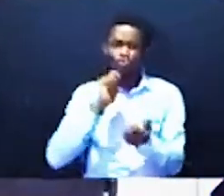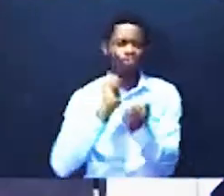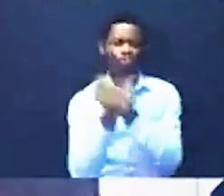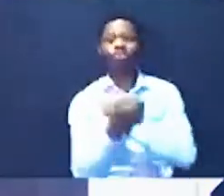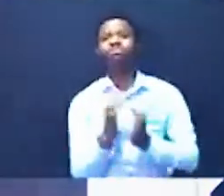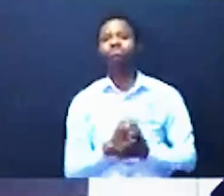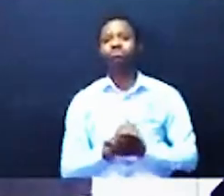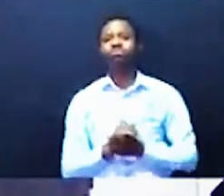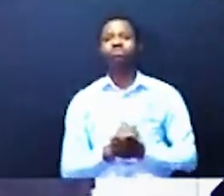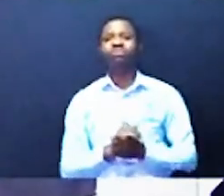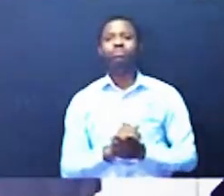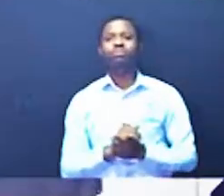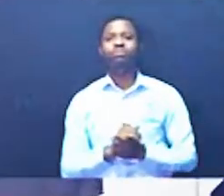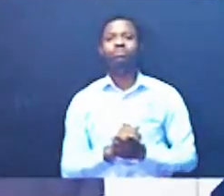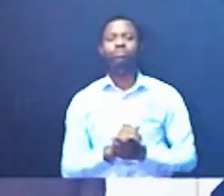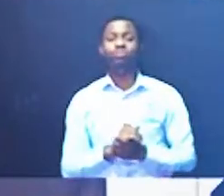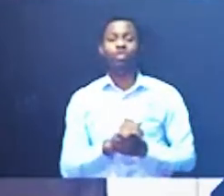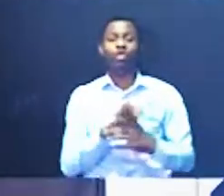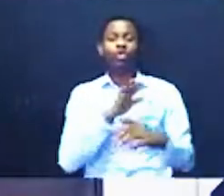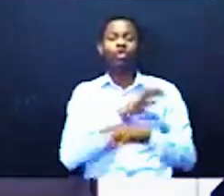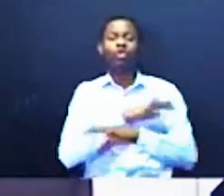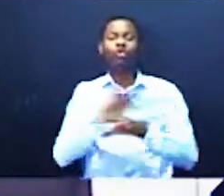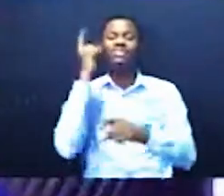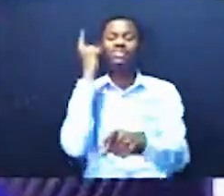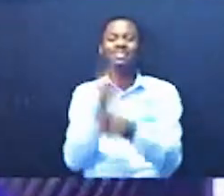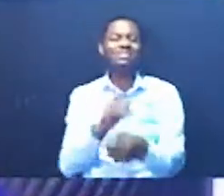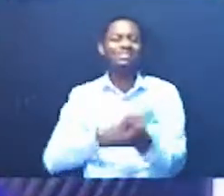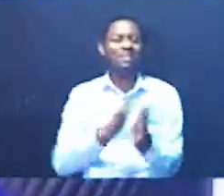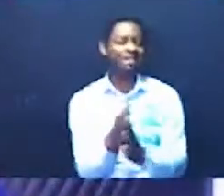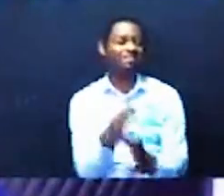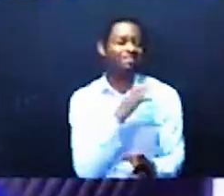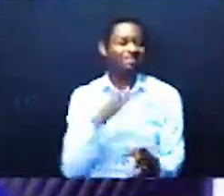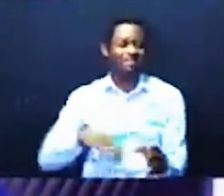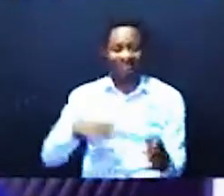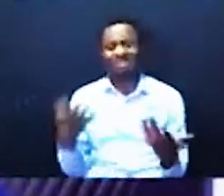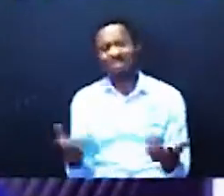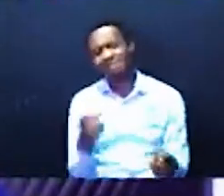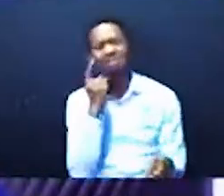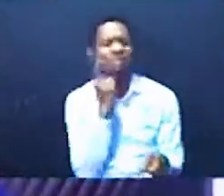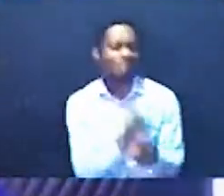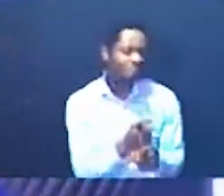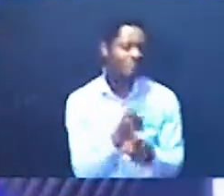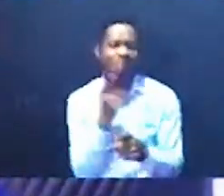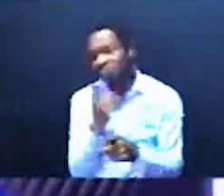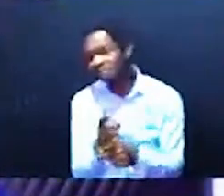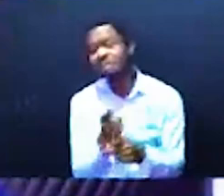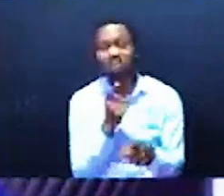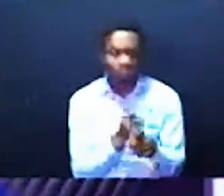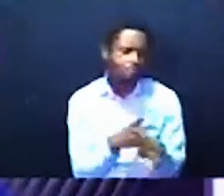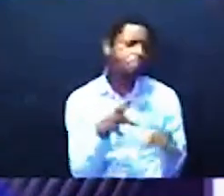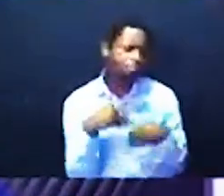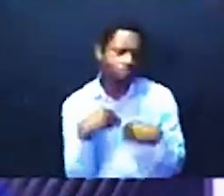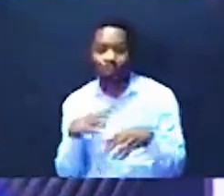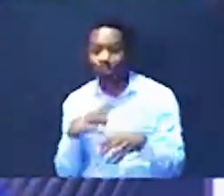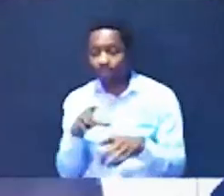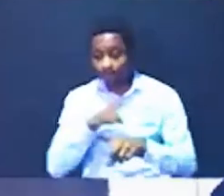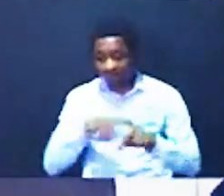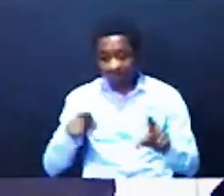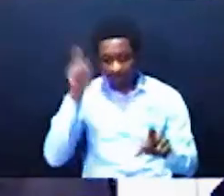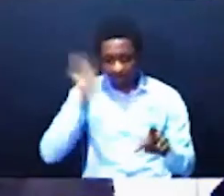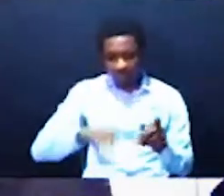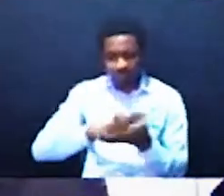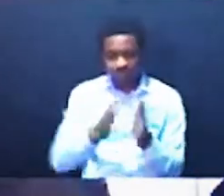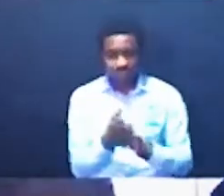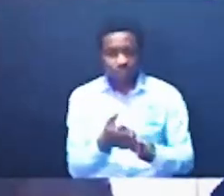praying that we don't just be Christians who are bearing with one another but who are shining in the midst of the struggles.